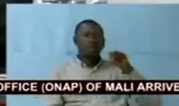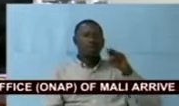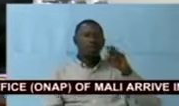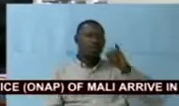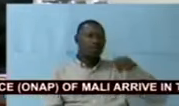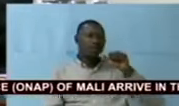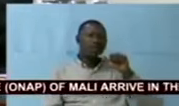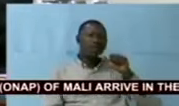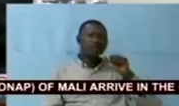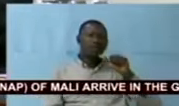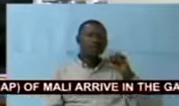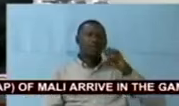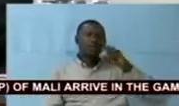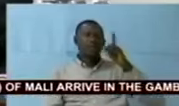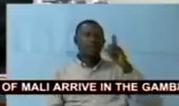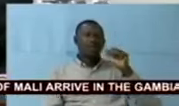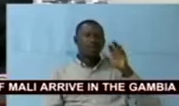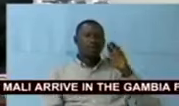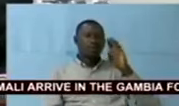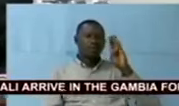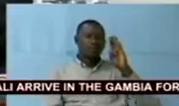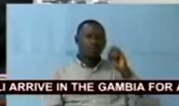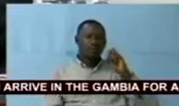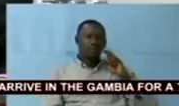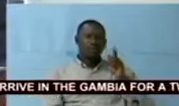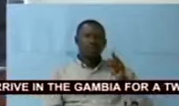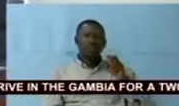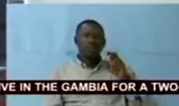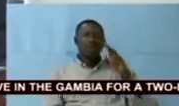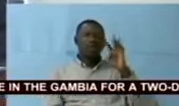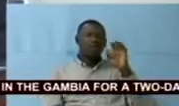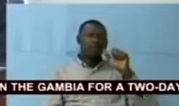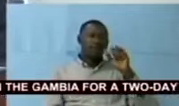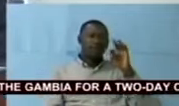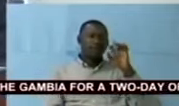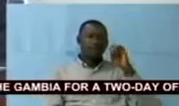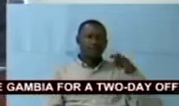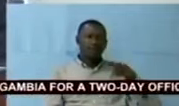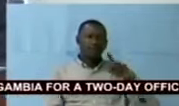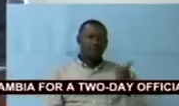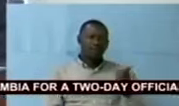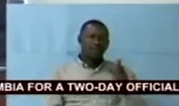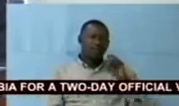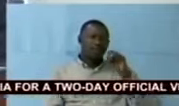Kamara, Ninkotangol Lakito Beke moment. Where were the proceedings holding? At the